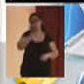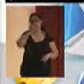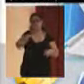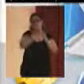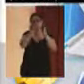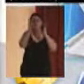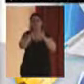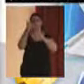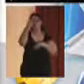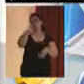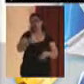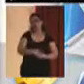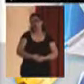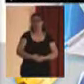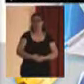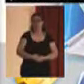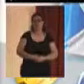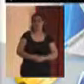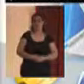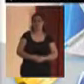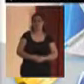which is to go to the ONCE library.